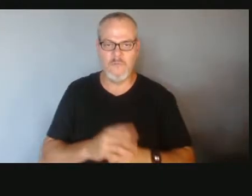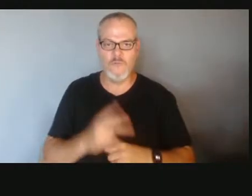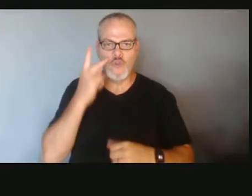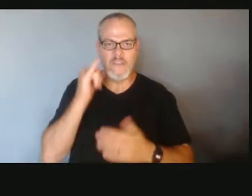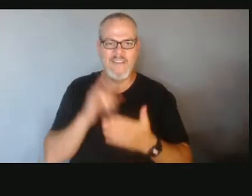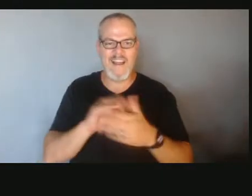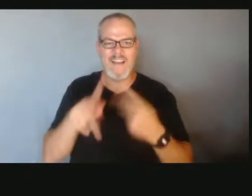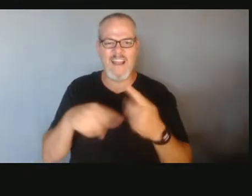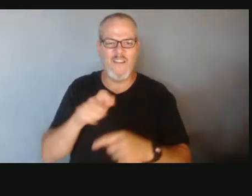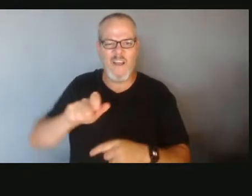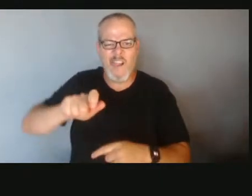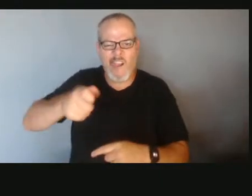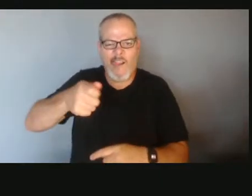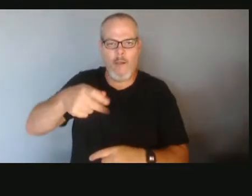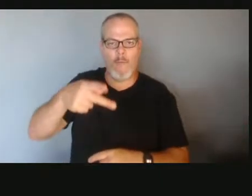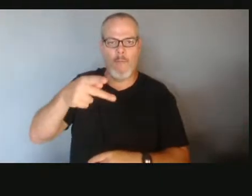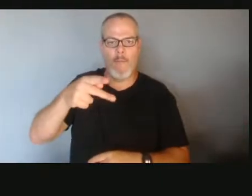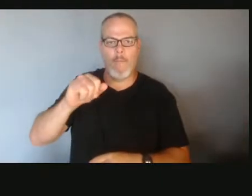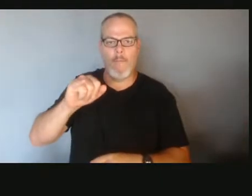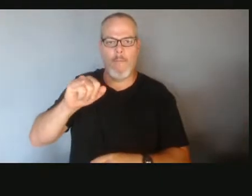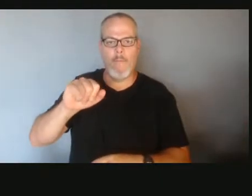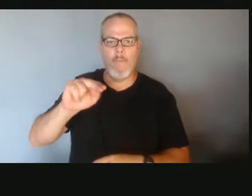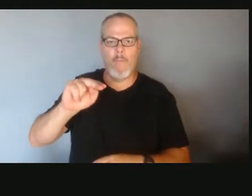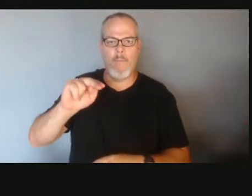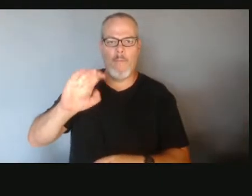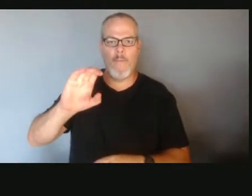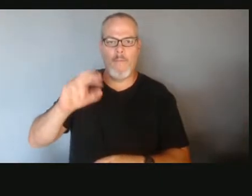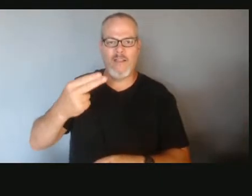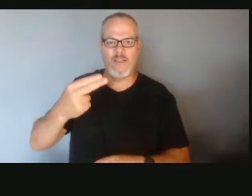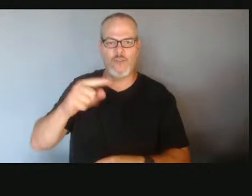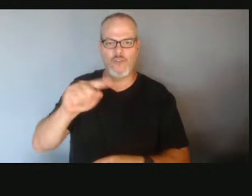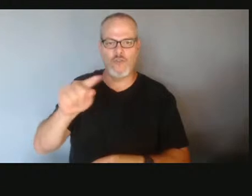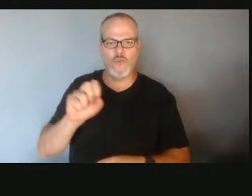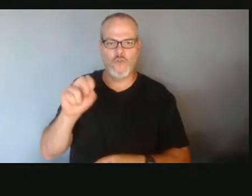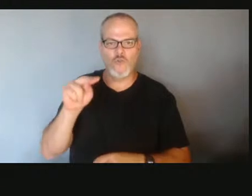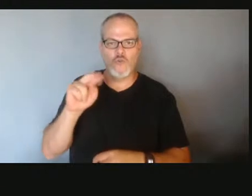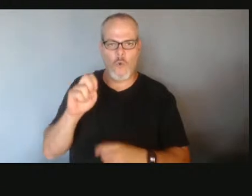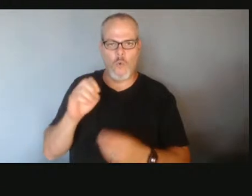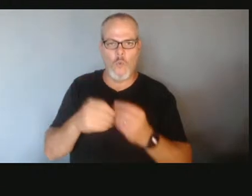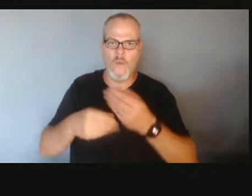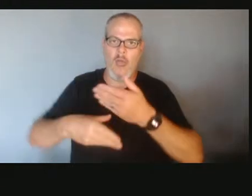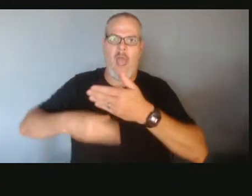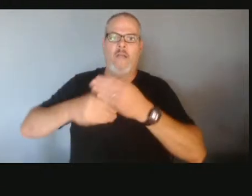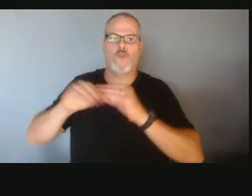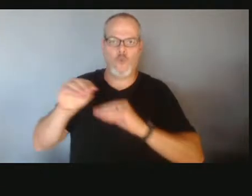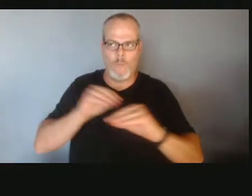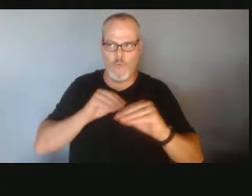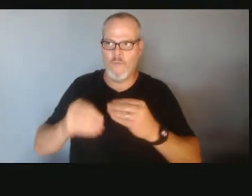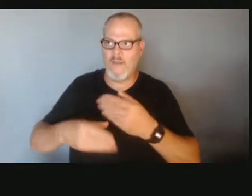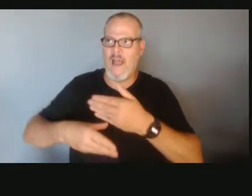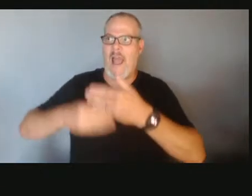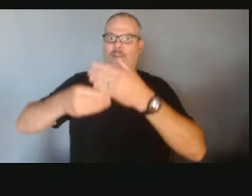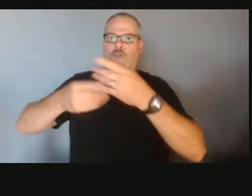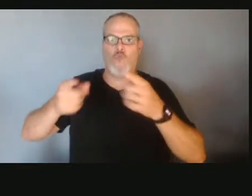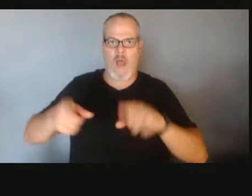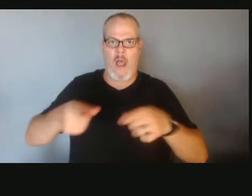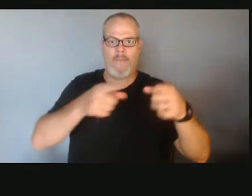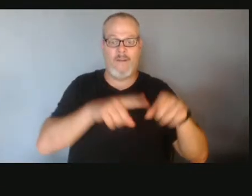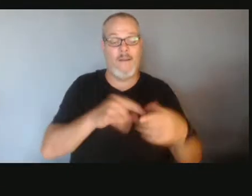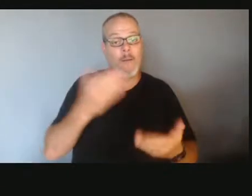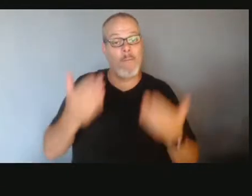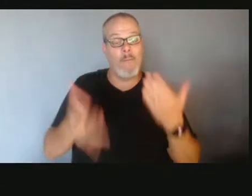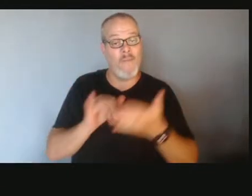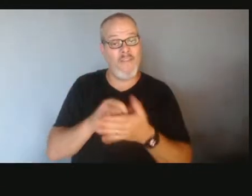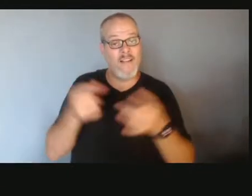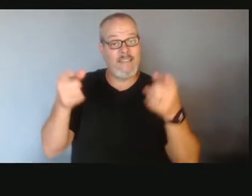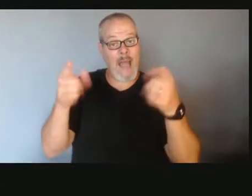we'll call it, right, where you can have this extra movement and extra earthquakes occurring. So that might be what's happening here. There are, these